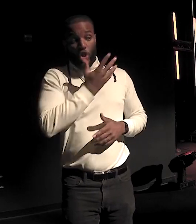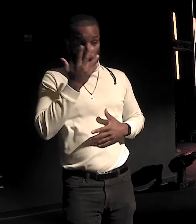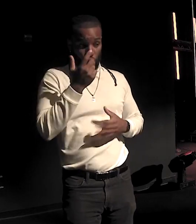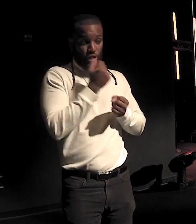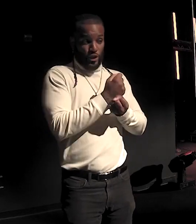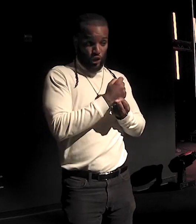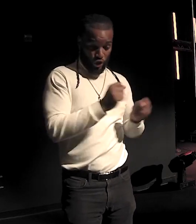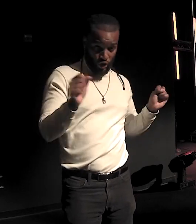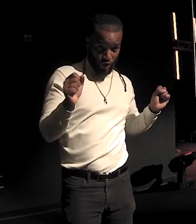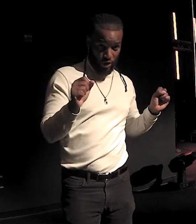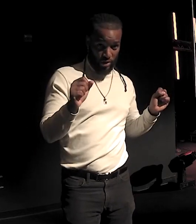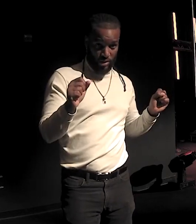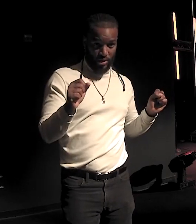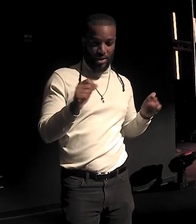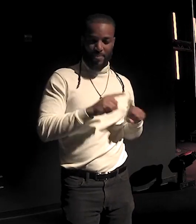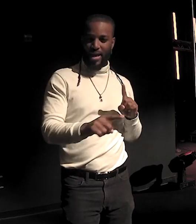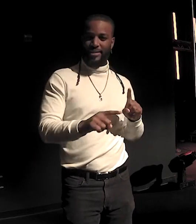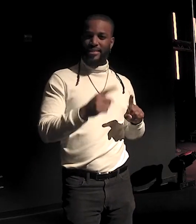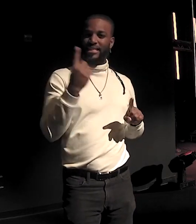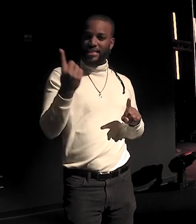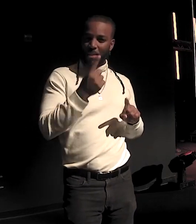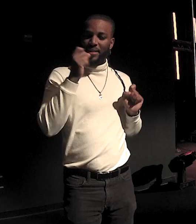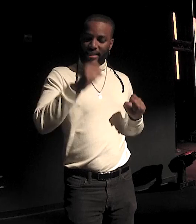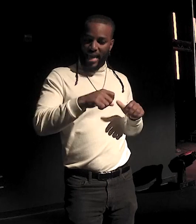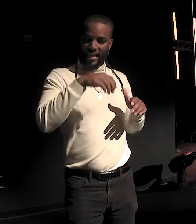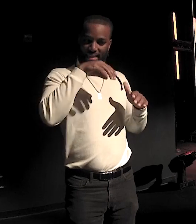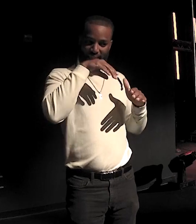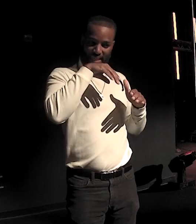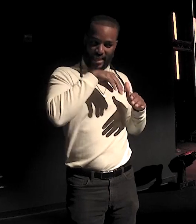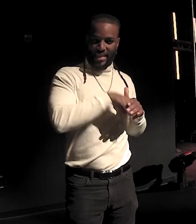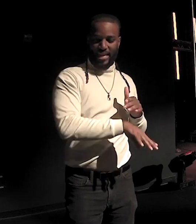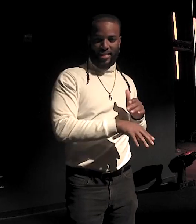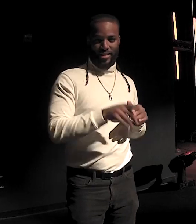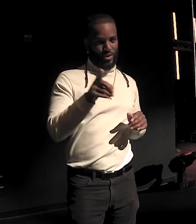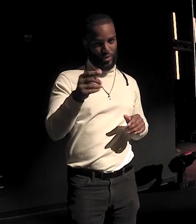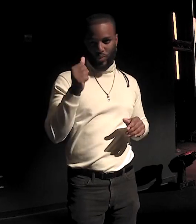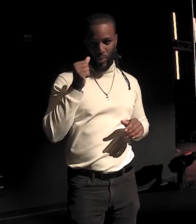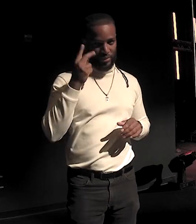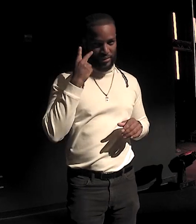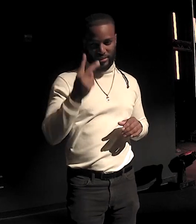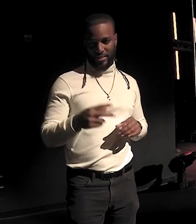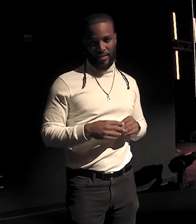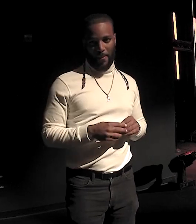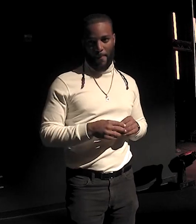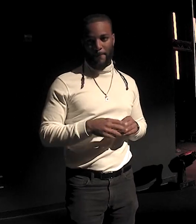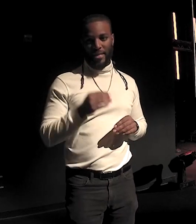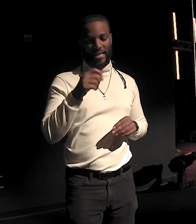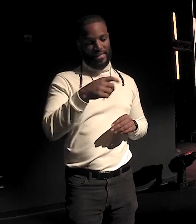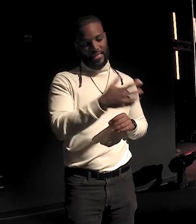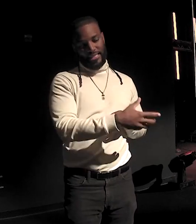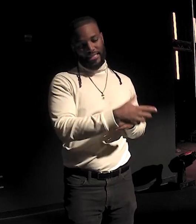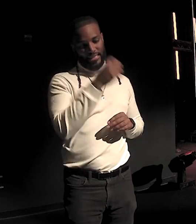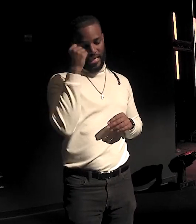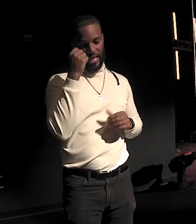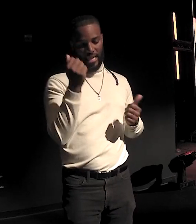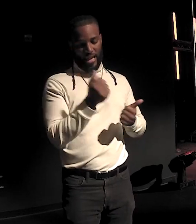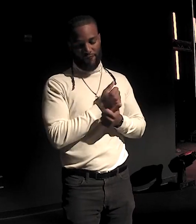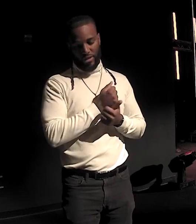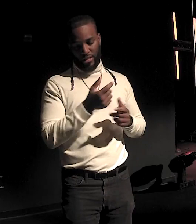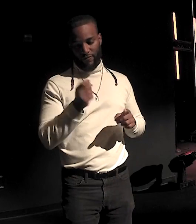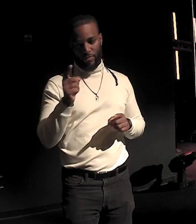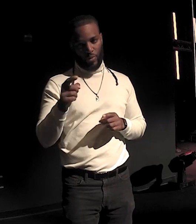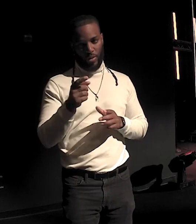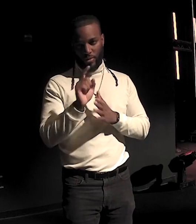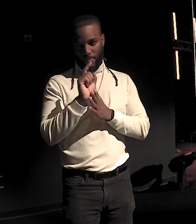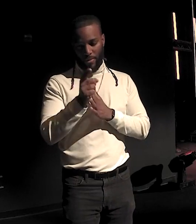secure, but something can get in this way that you don't see, and it can take everything from you in a